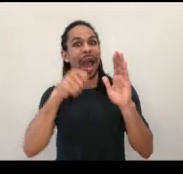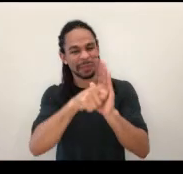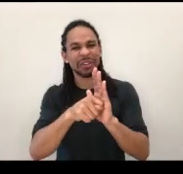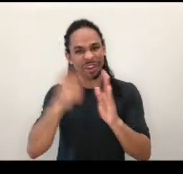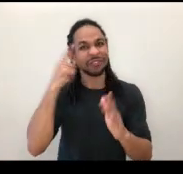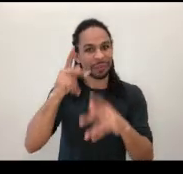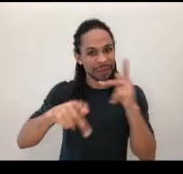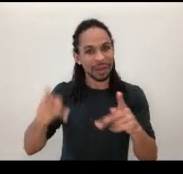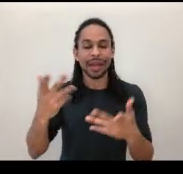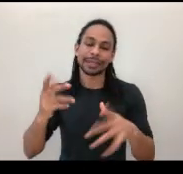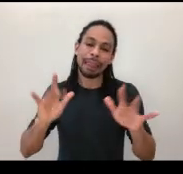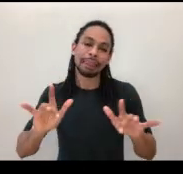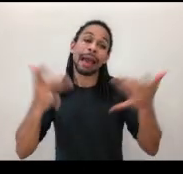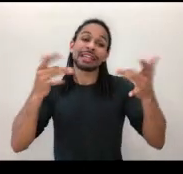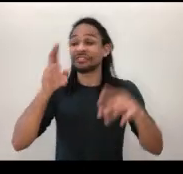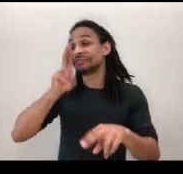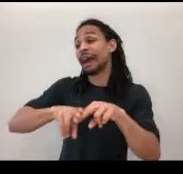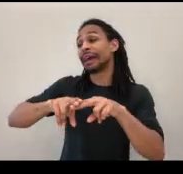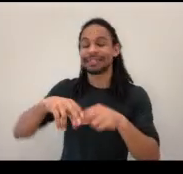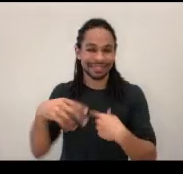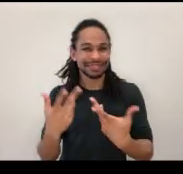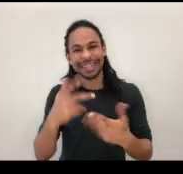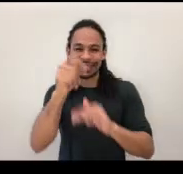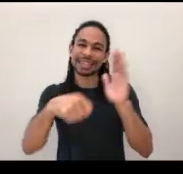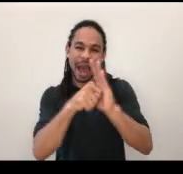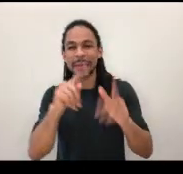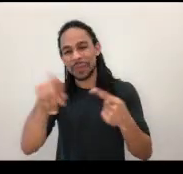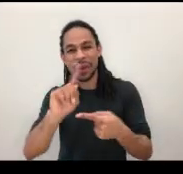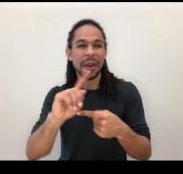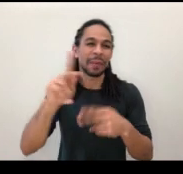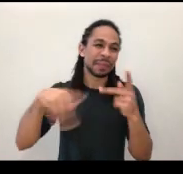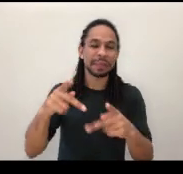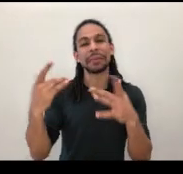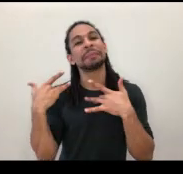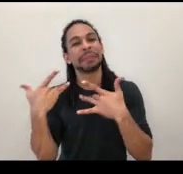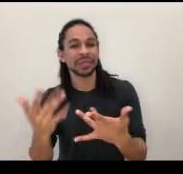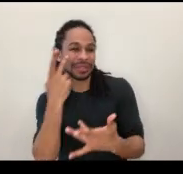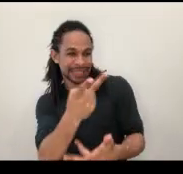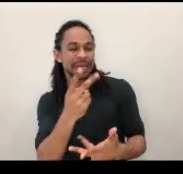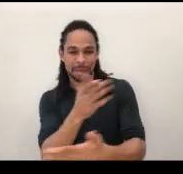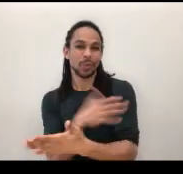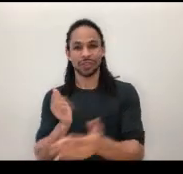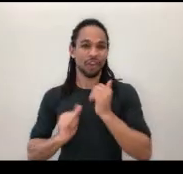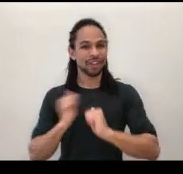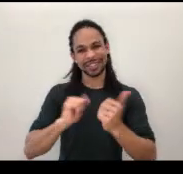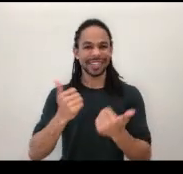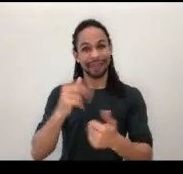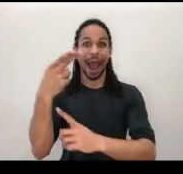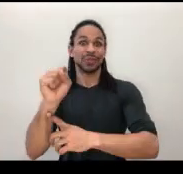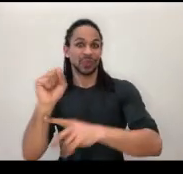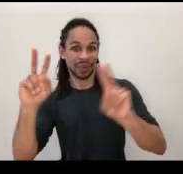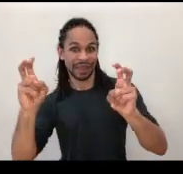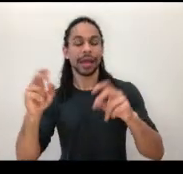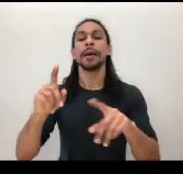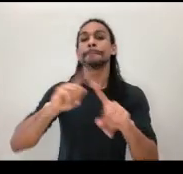you know, light and fun and more, you know, and a time that people are kind of used to see musicals set in, but